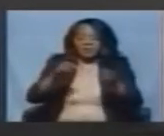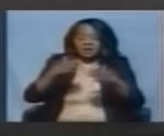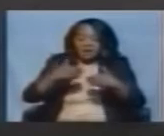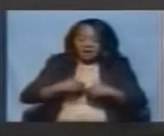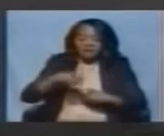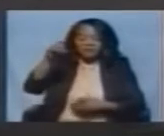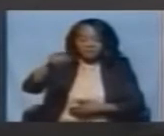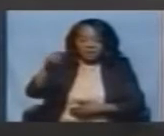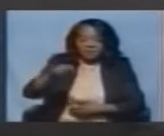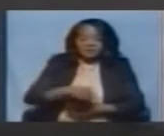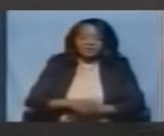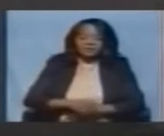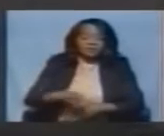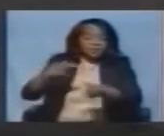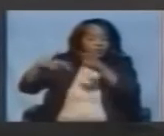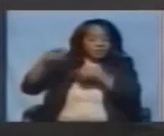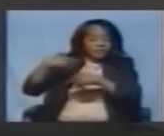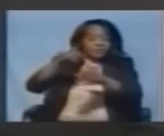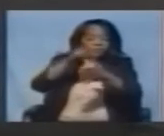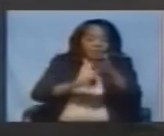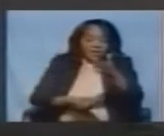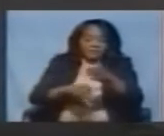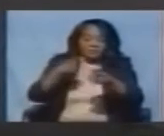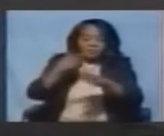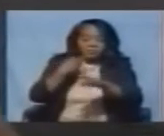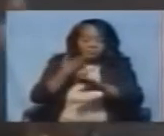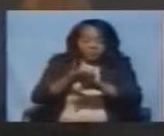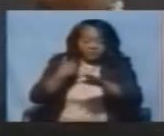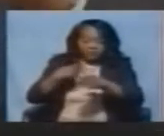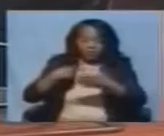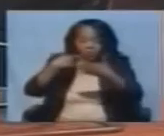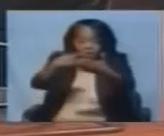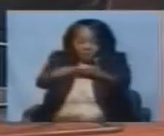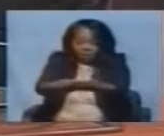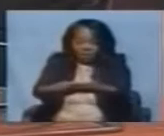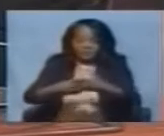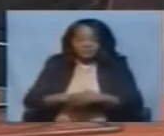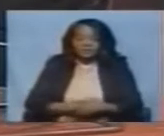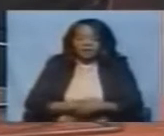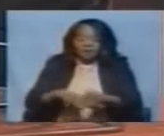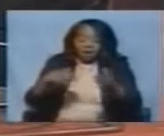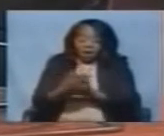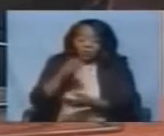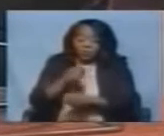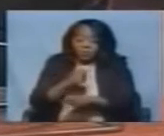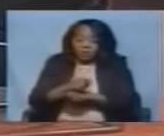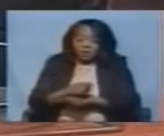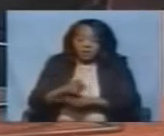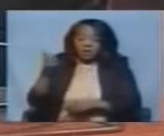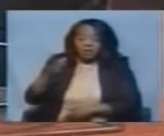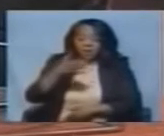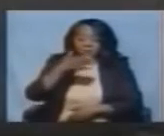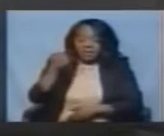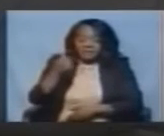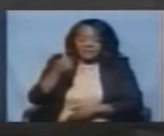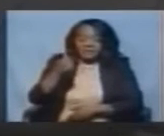come back and review your price before you award. Okay? So what you would do is this. Okay, you are the most, best evaluated